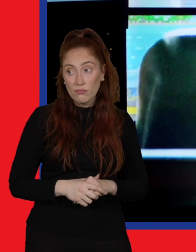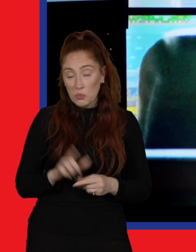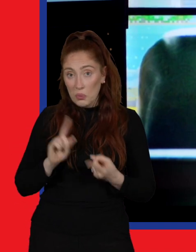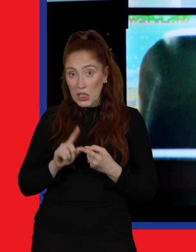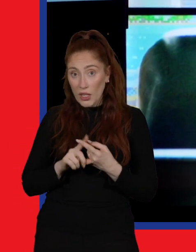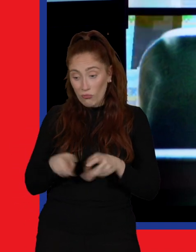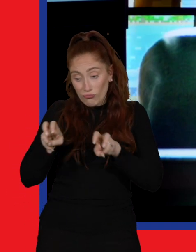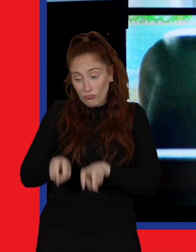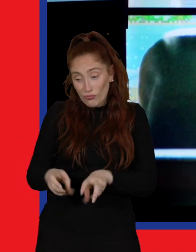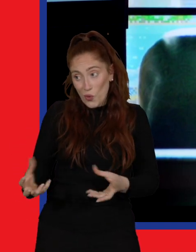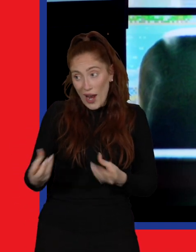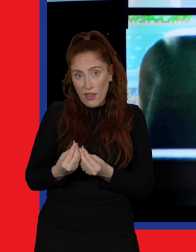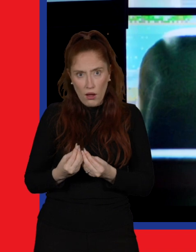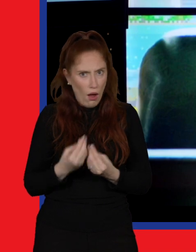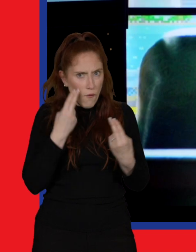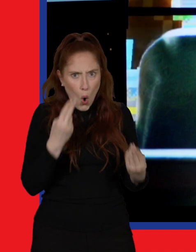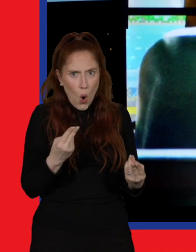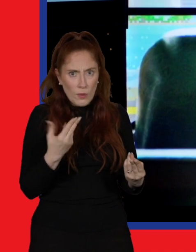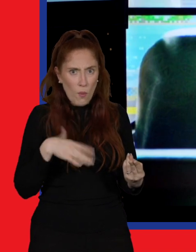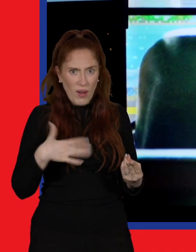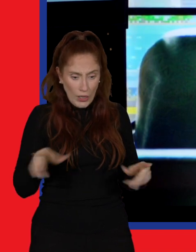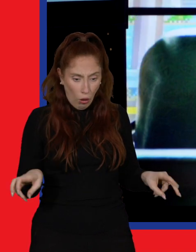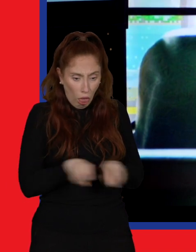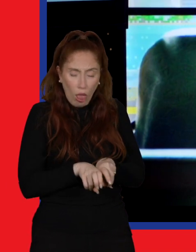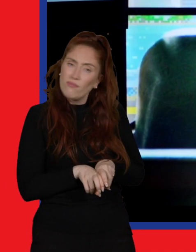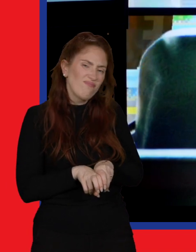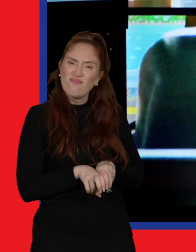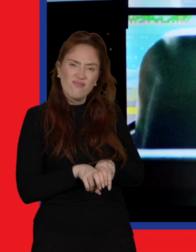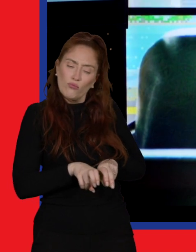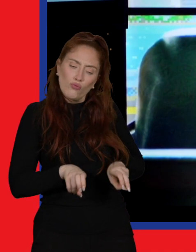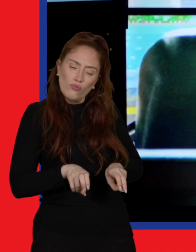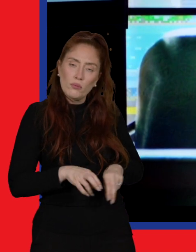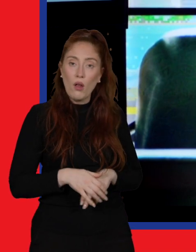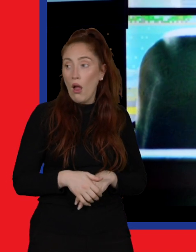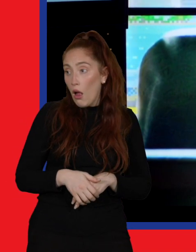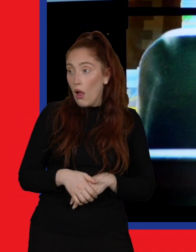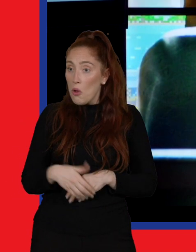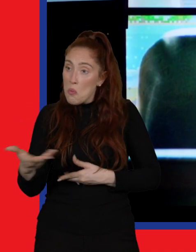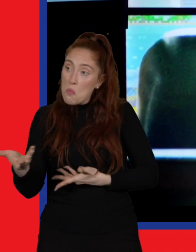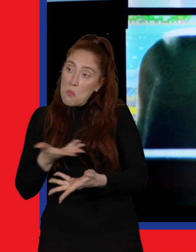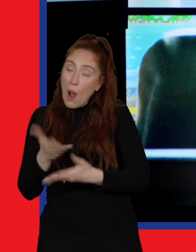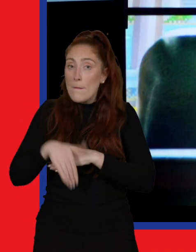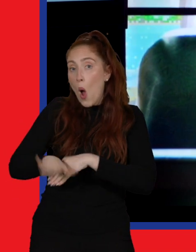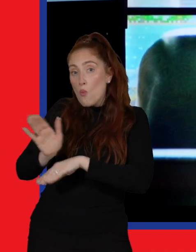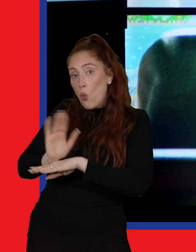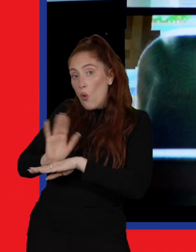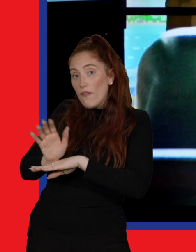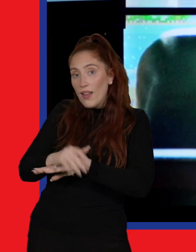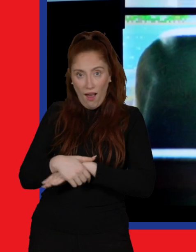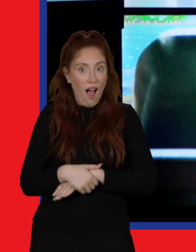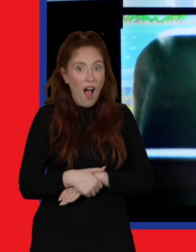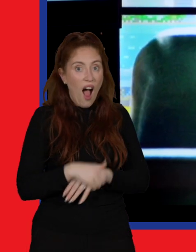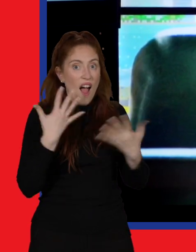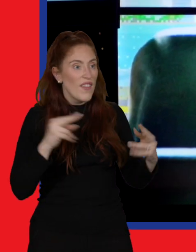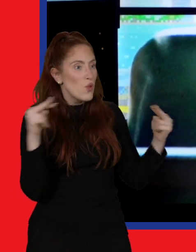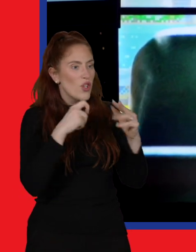we still sit here together? Yes, of course, but we just don't need to sit so close. Okay, cool. Do we talk about a movie we both